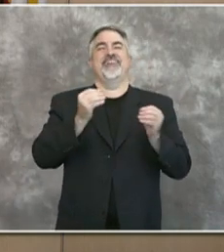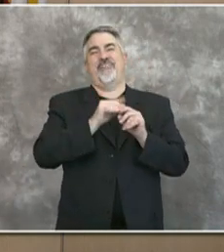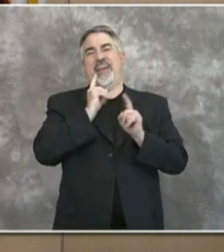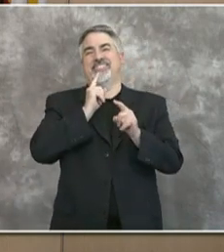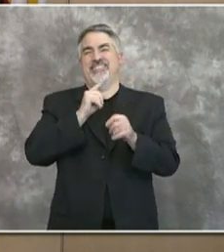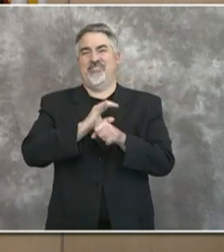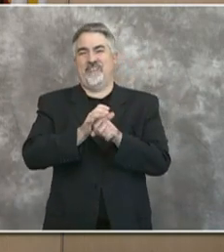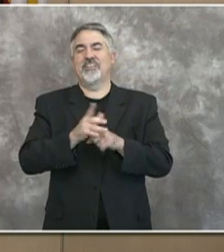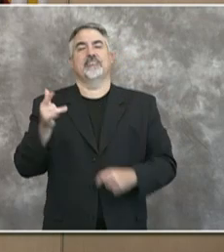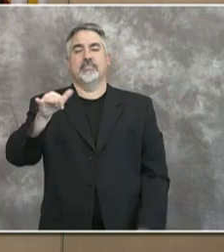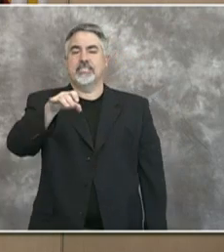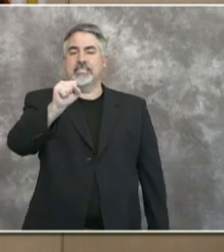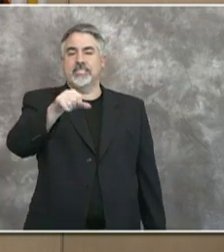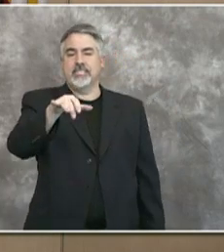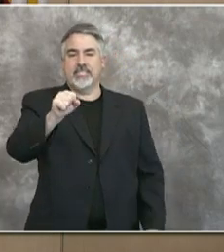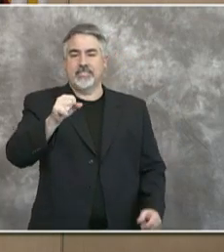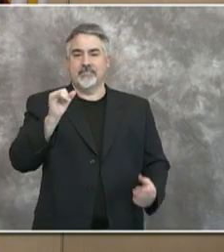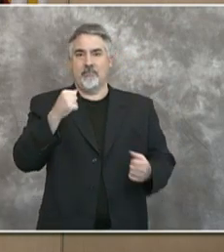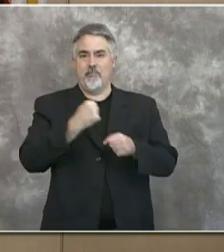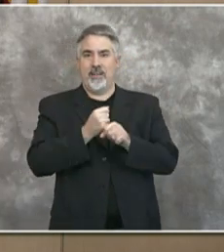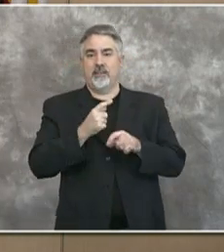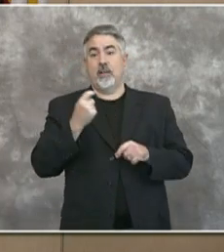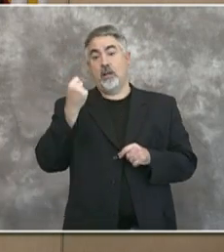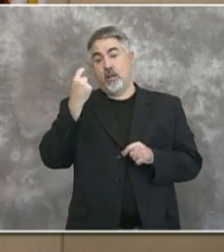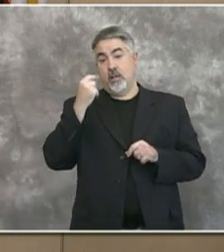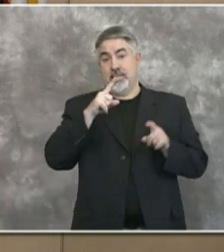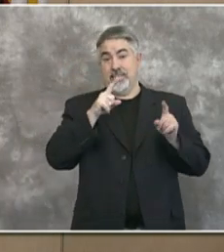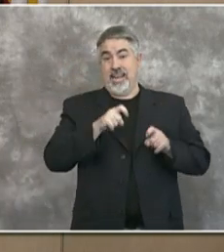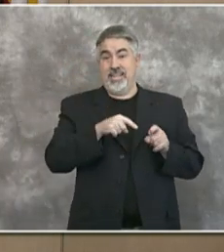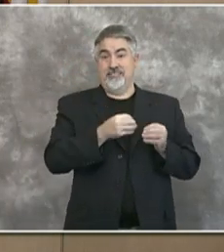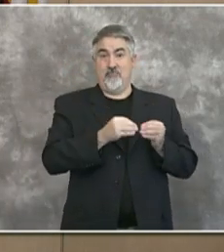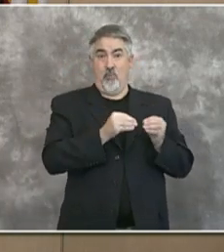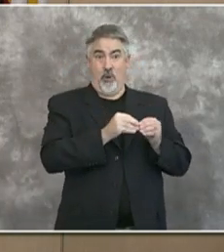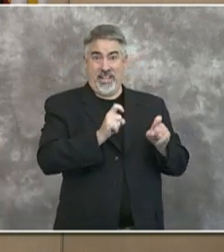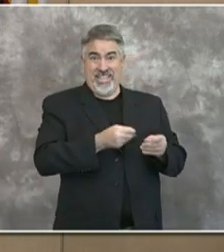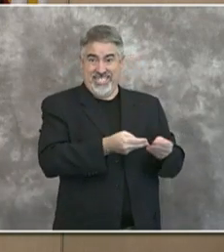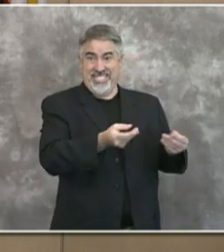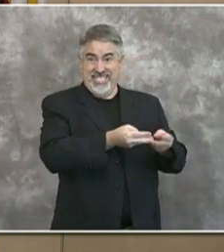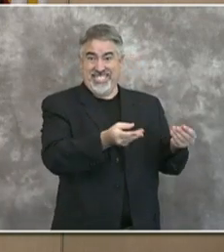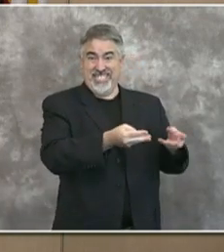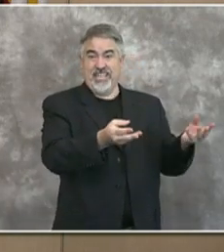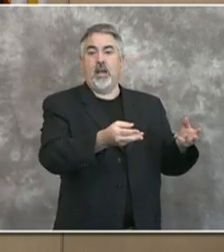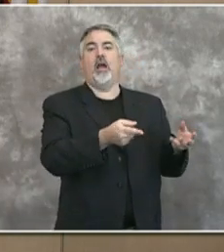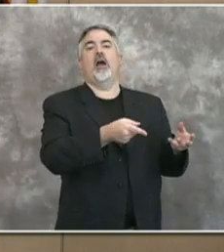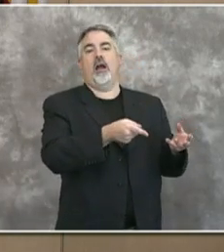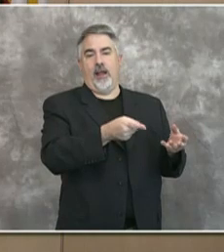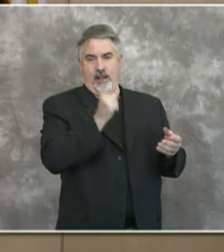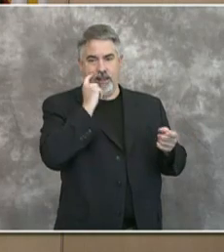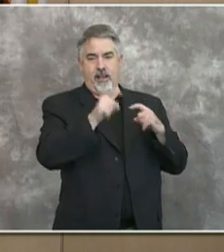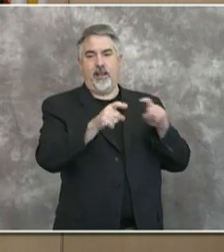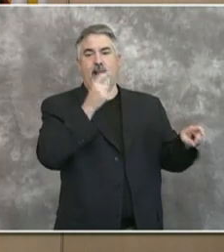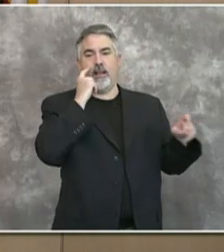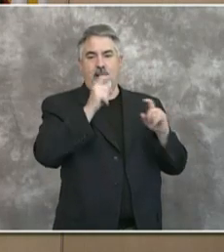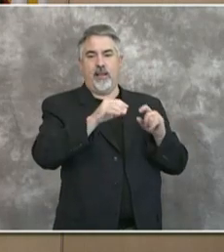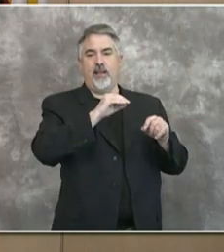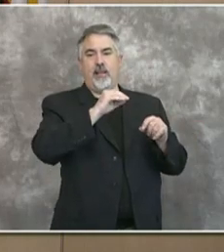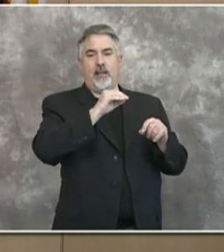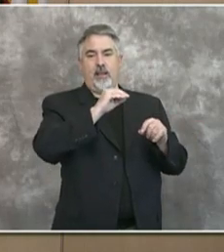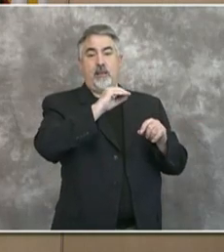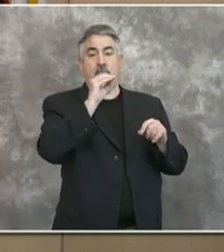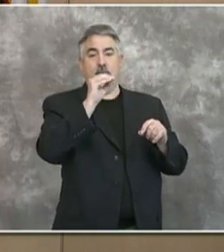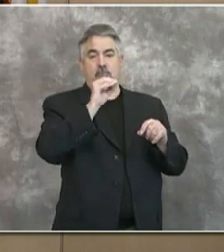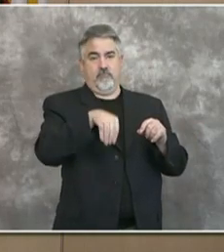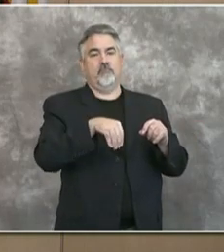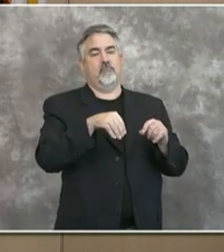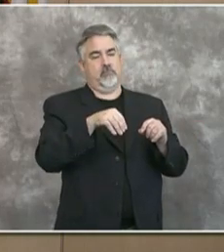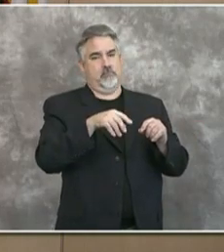what we want to see is, of the tests that are conducted, that a larger percentage of them are negative. We want